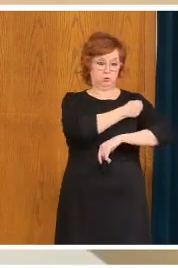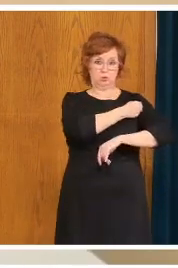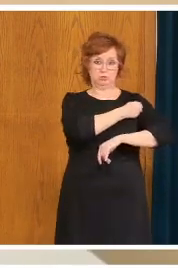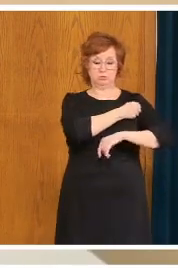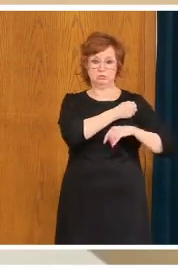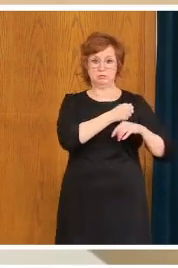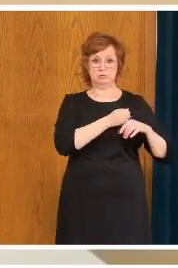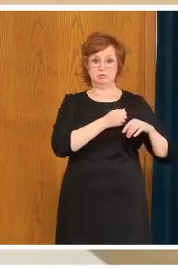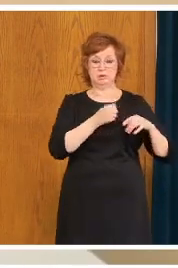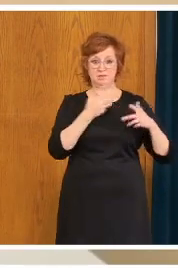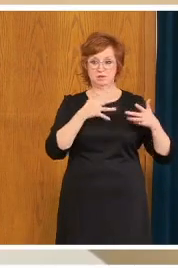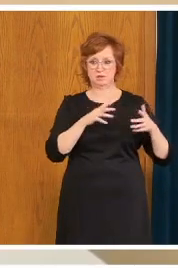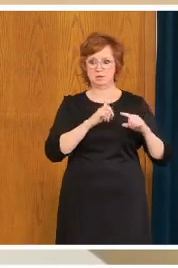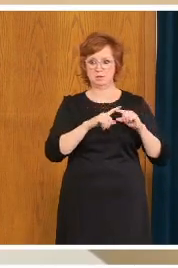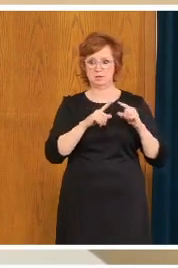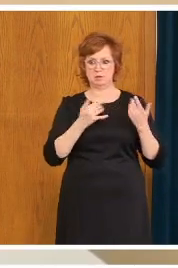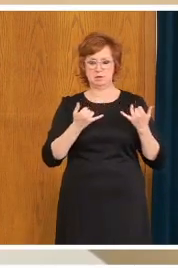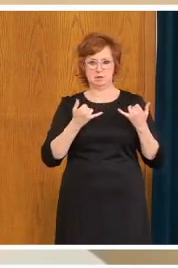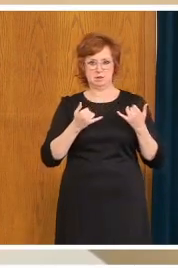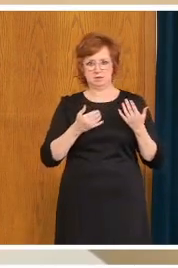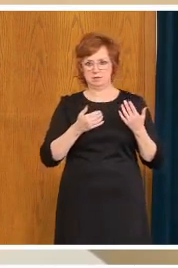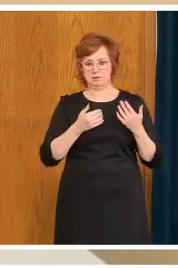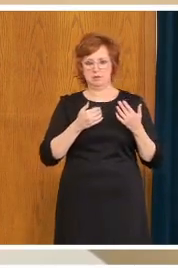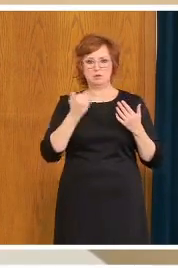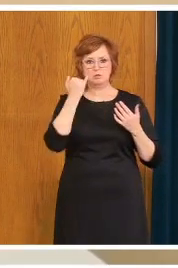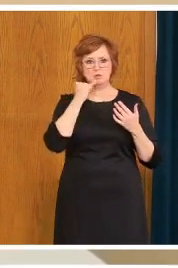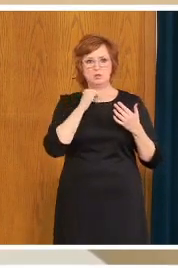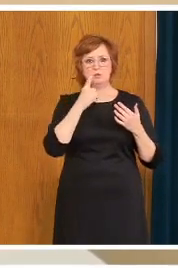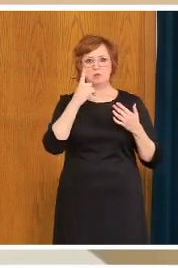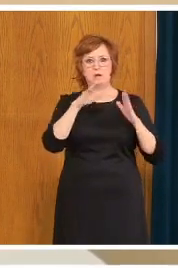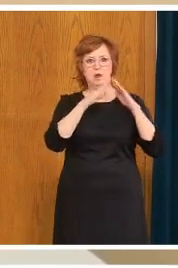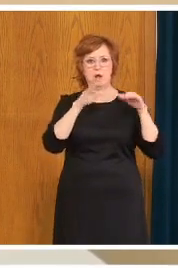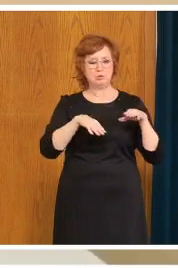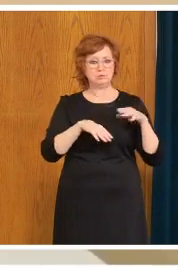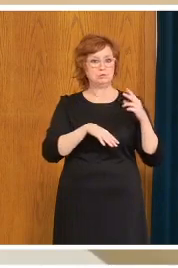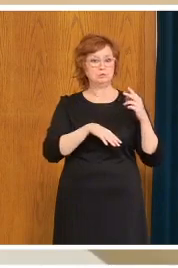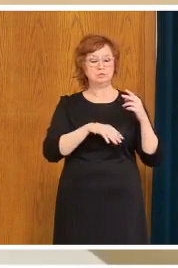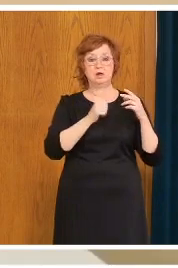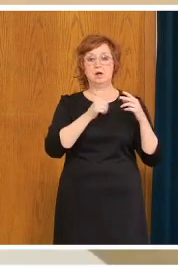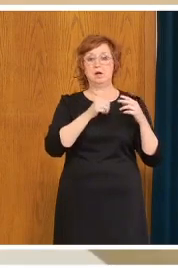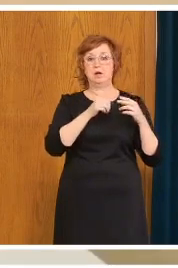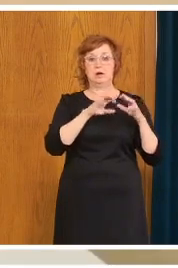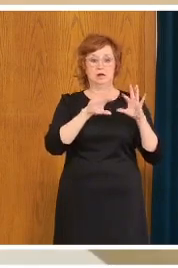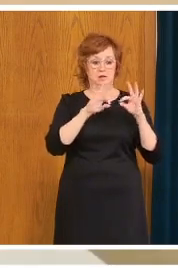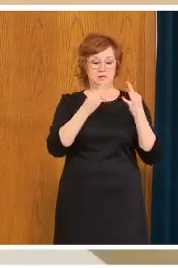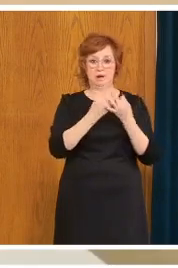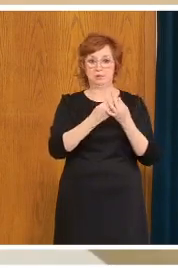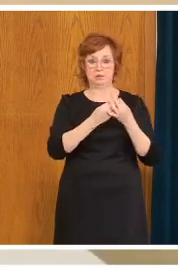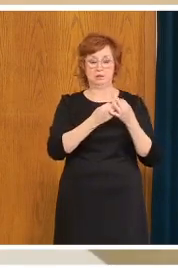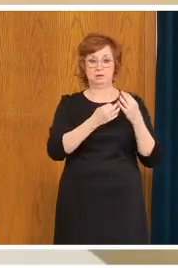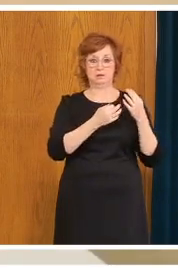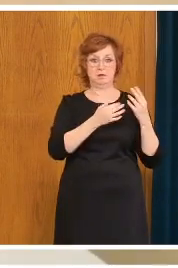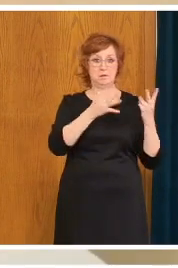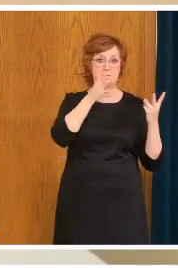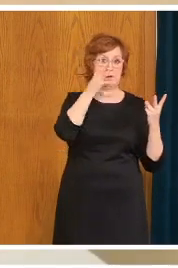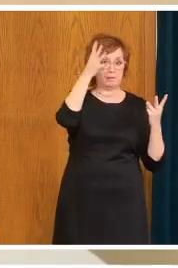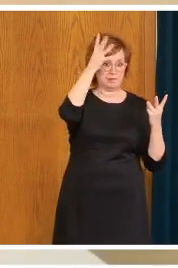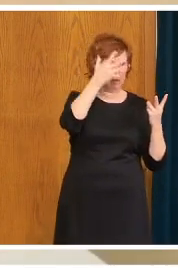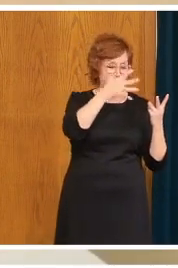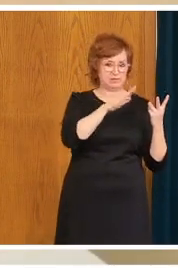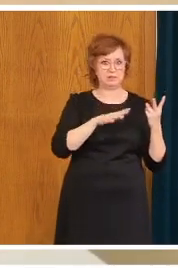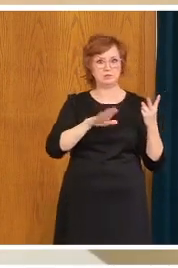now in a household, not everyone can get vaccinated at the same time. You have to go as you become eligible by age. So certainly, all